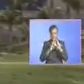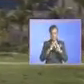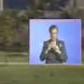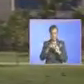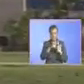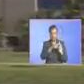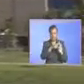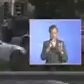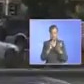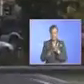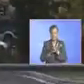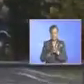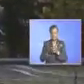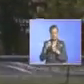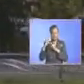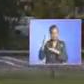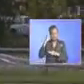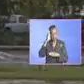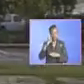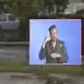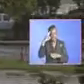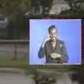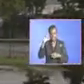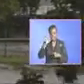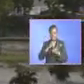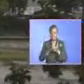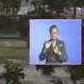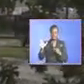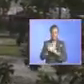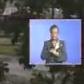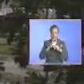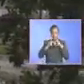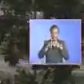will, in short order, realize its full potential. Carla Palmer, ZNS Network.